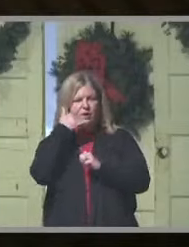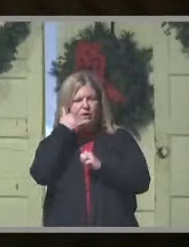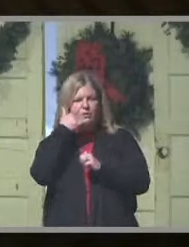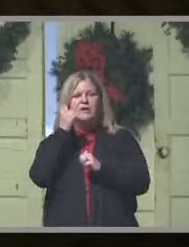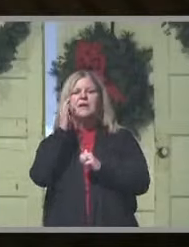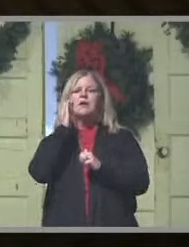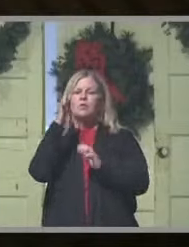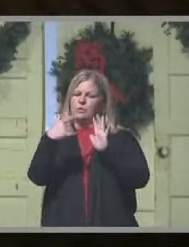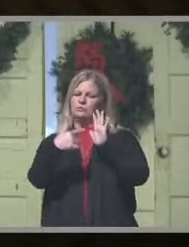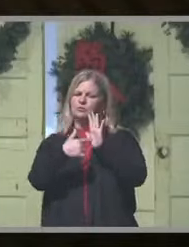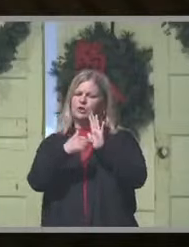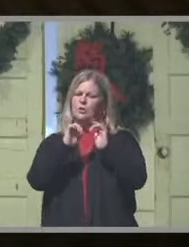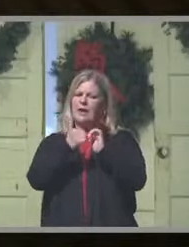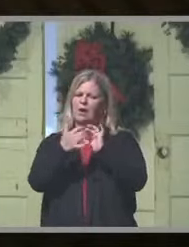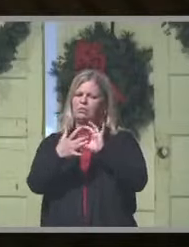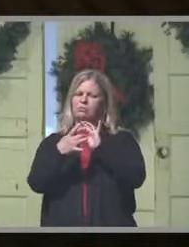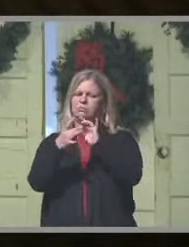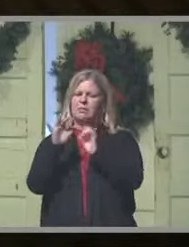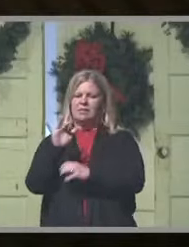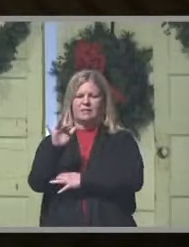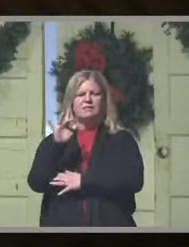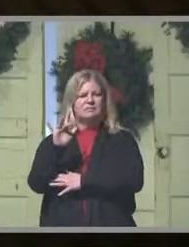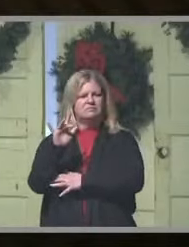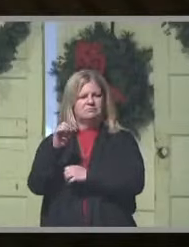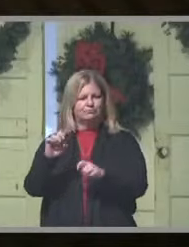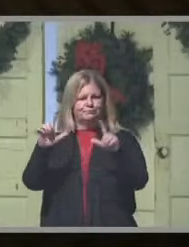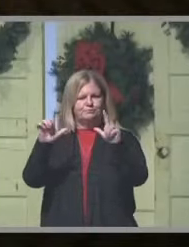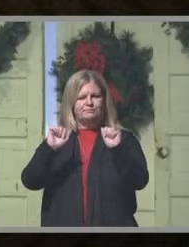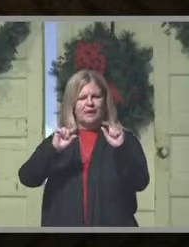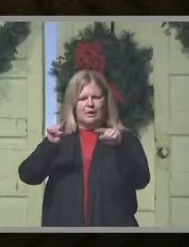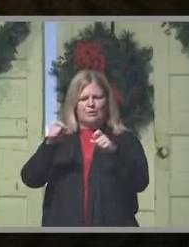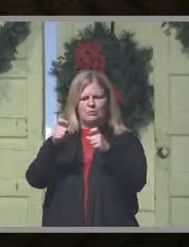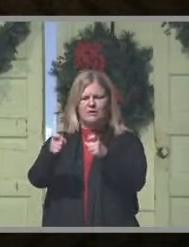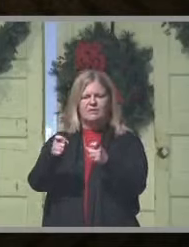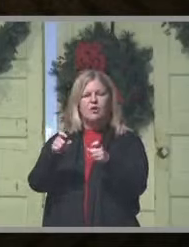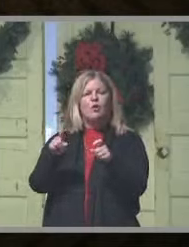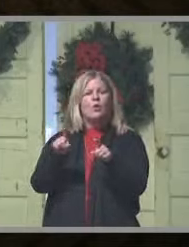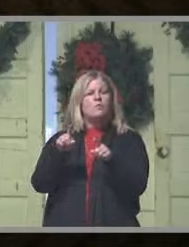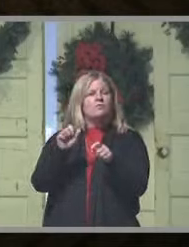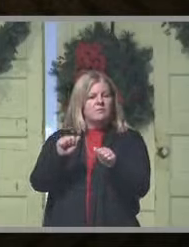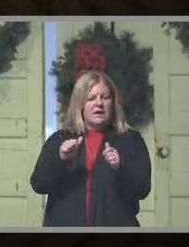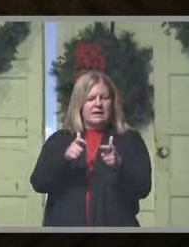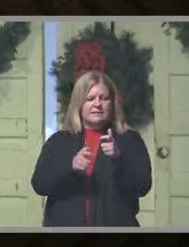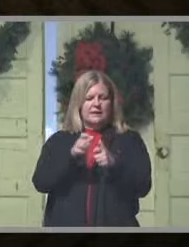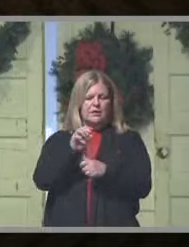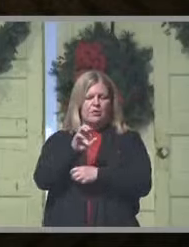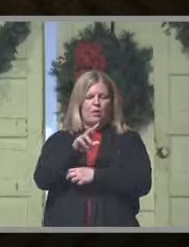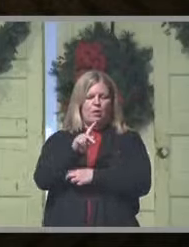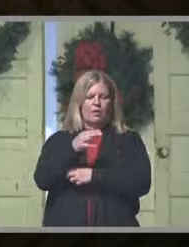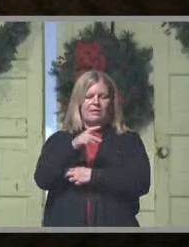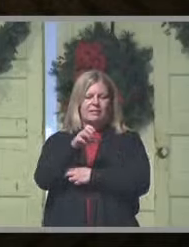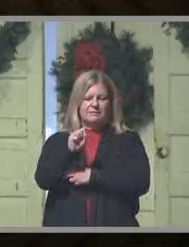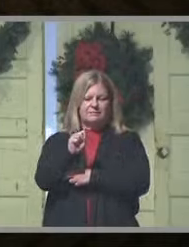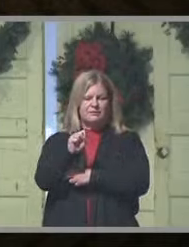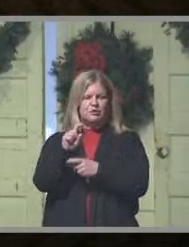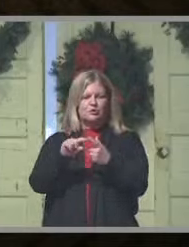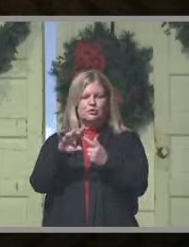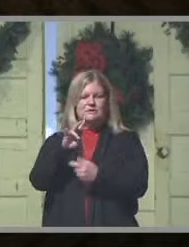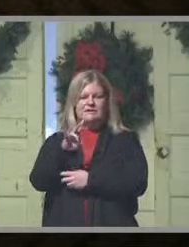will display a link to give. And you can also text Oak Hills, the word Oak Hills, to